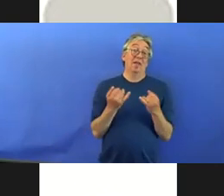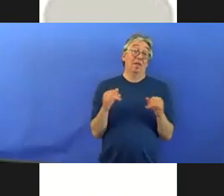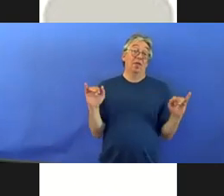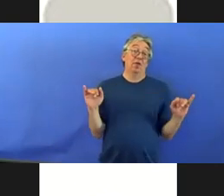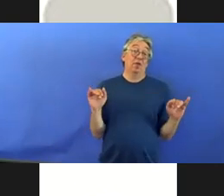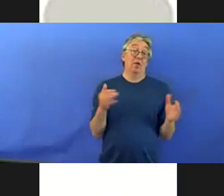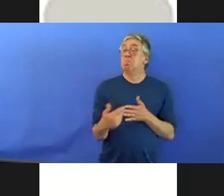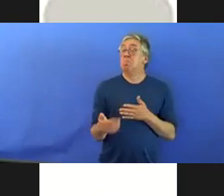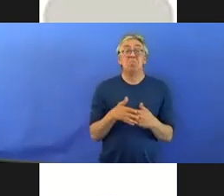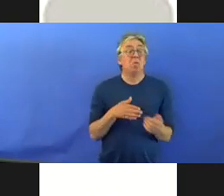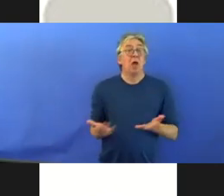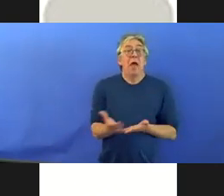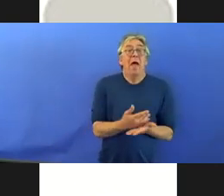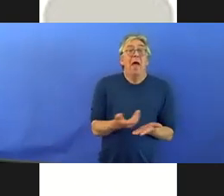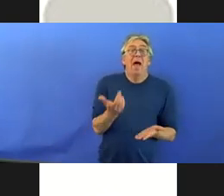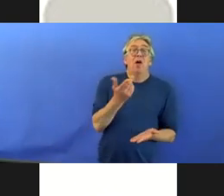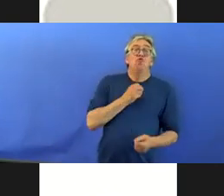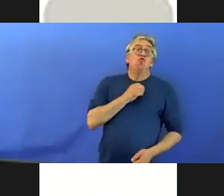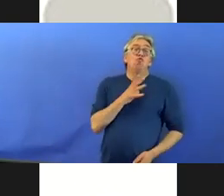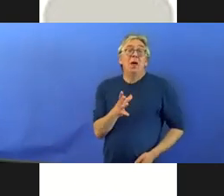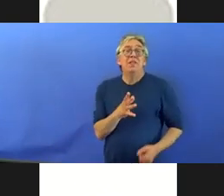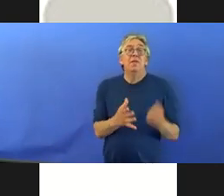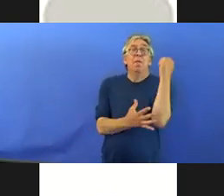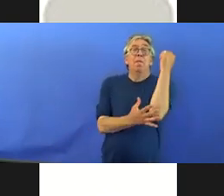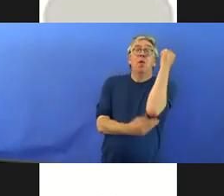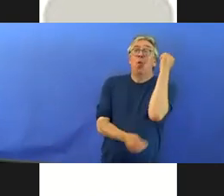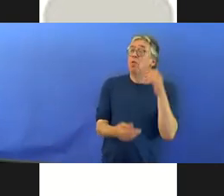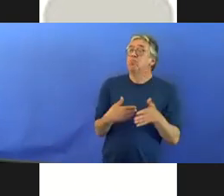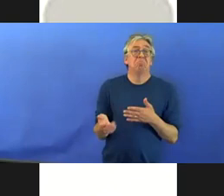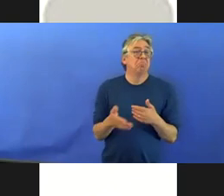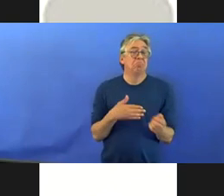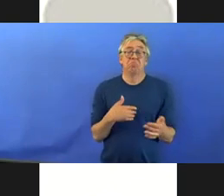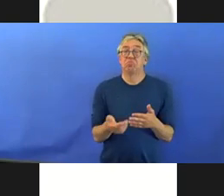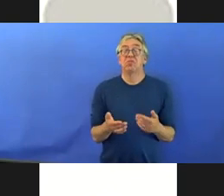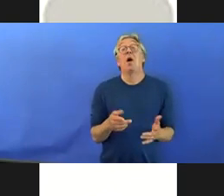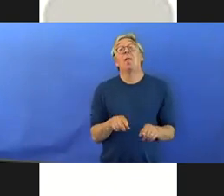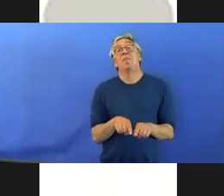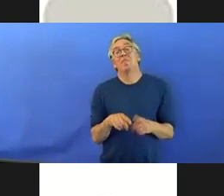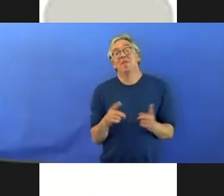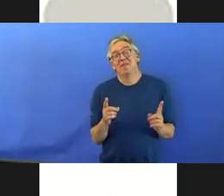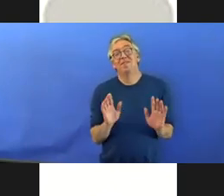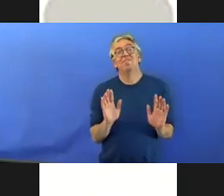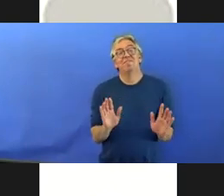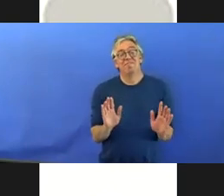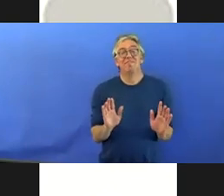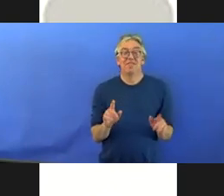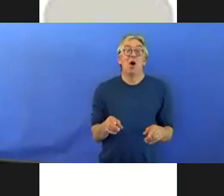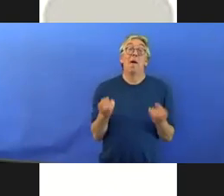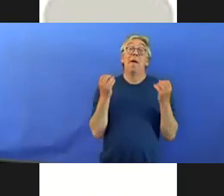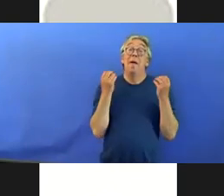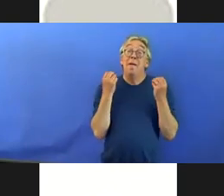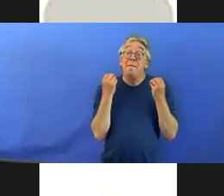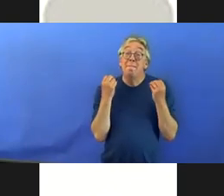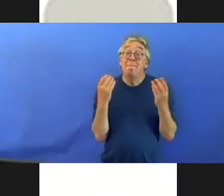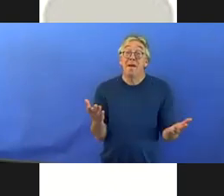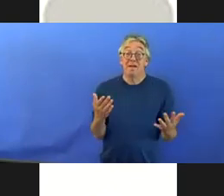their income. However, it is also true that so many people with disabilities are being